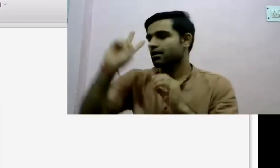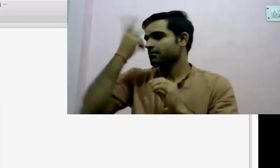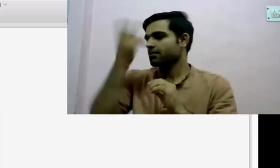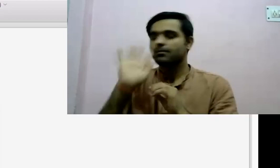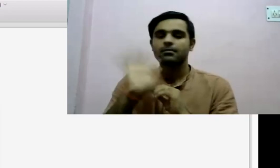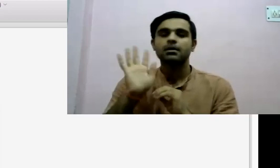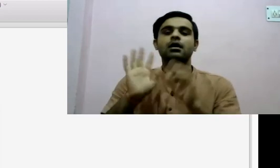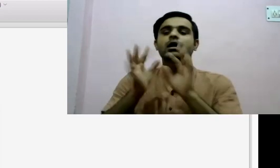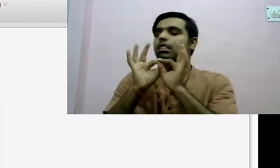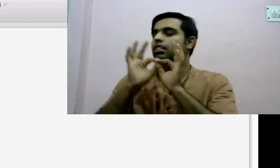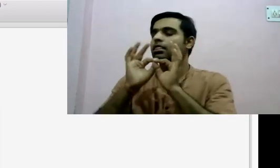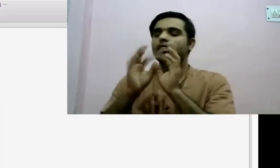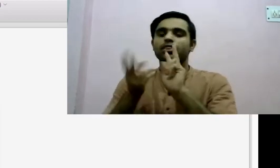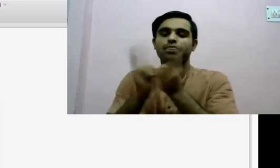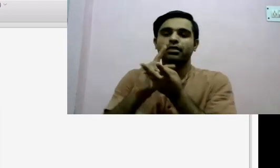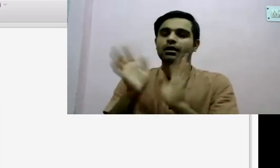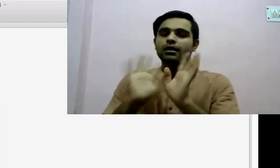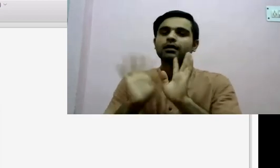misinterpretation.